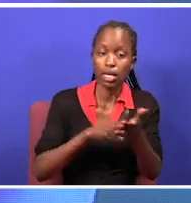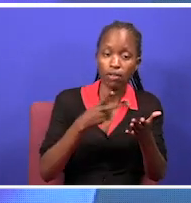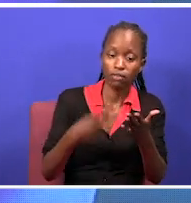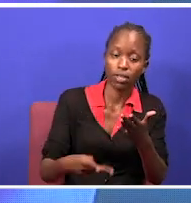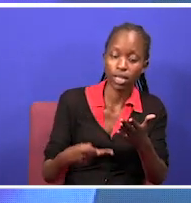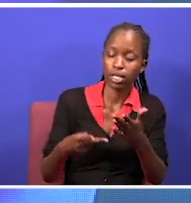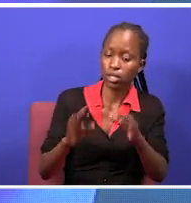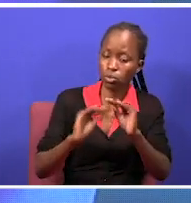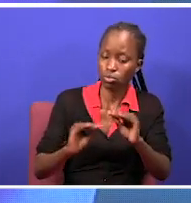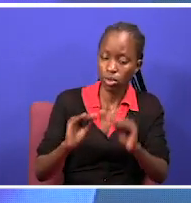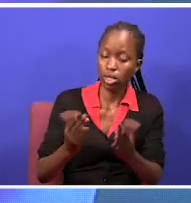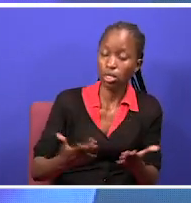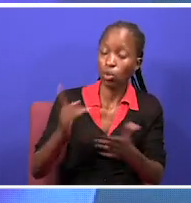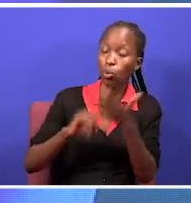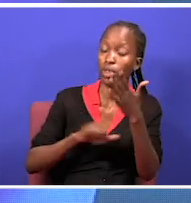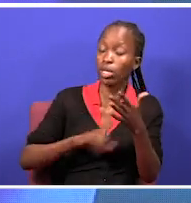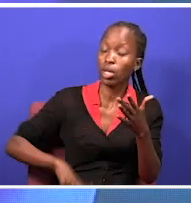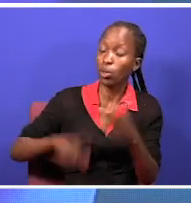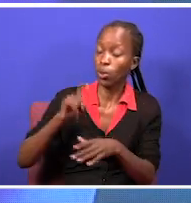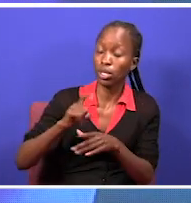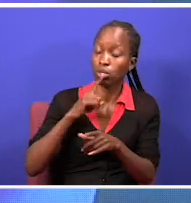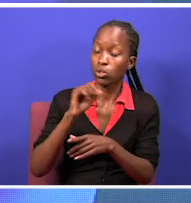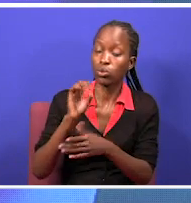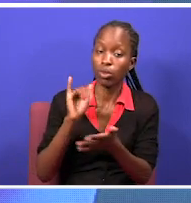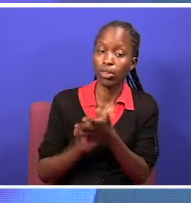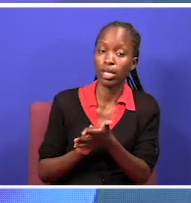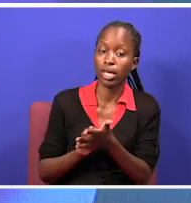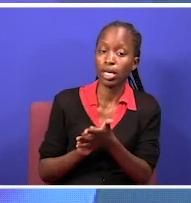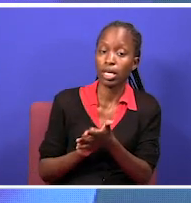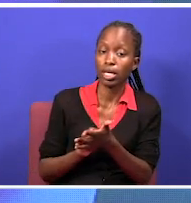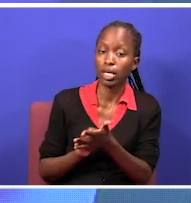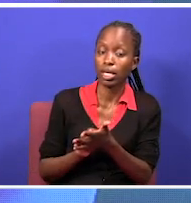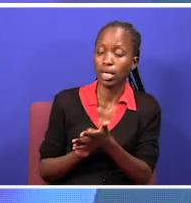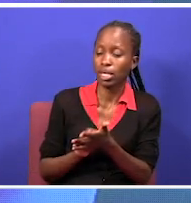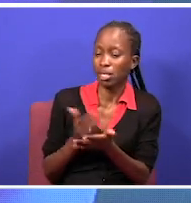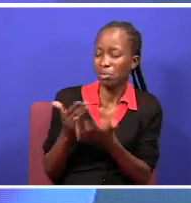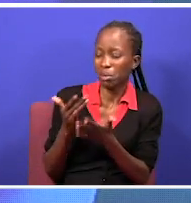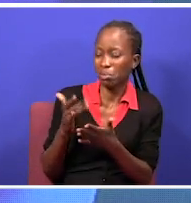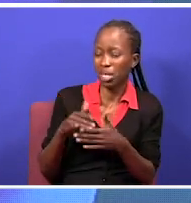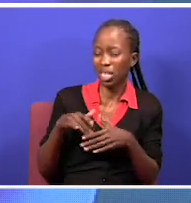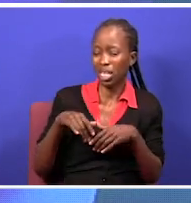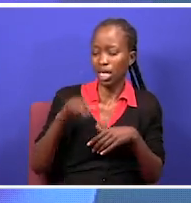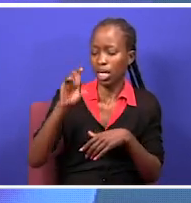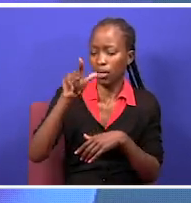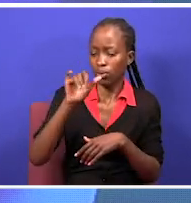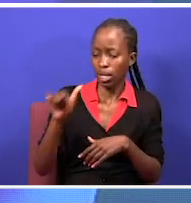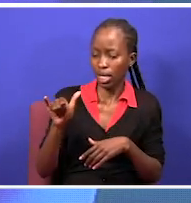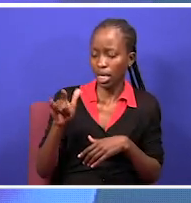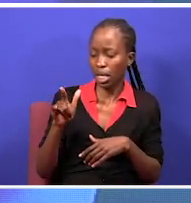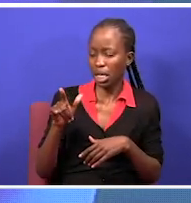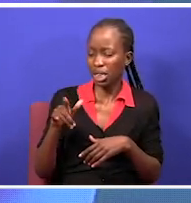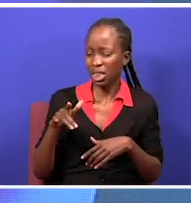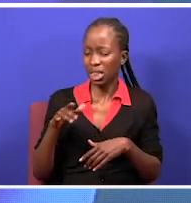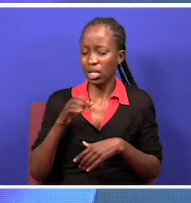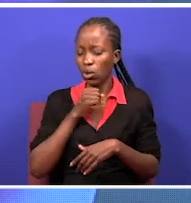God required so that he does not offend them, maybe. So maybe Eli was old. Maybe he feared